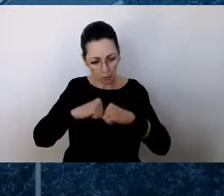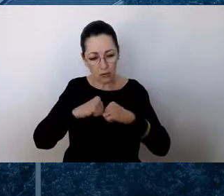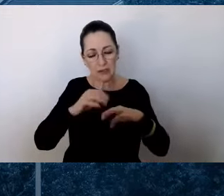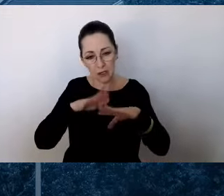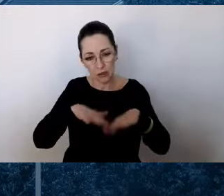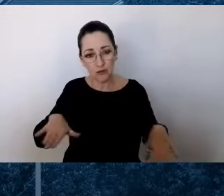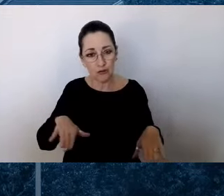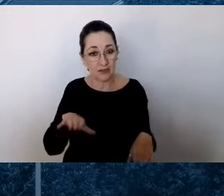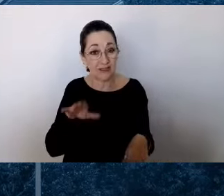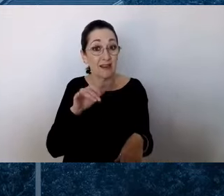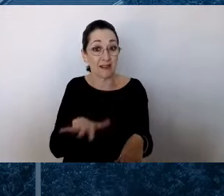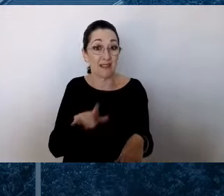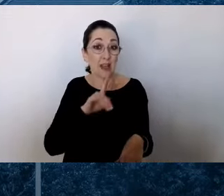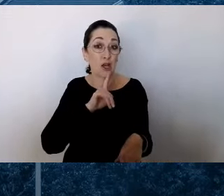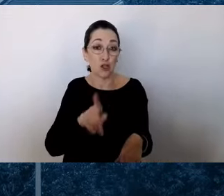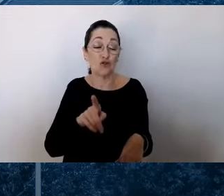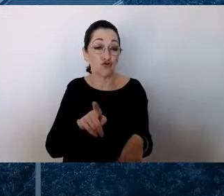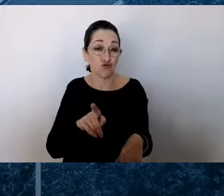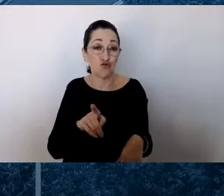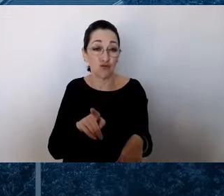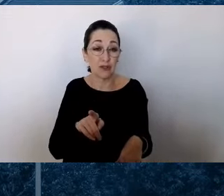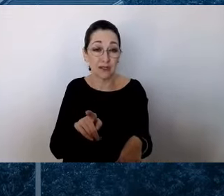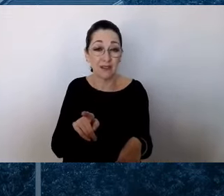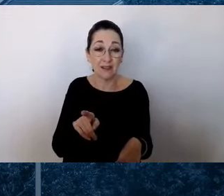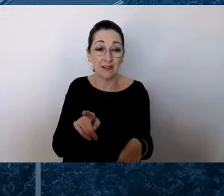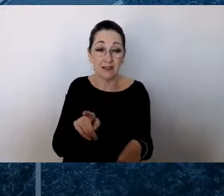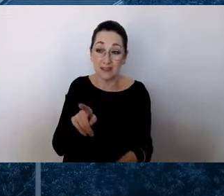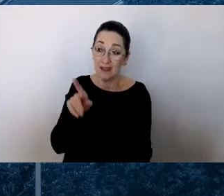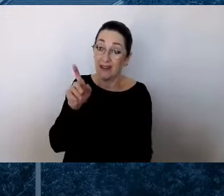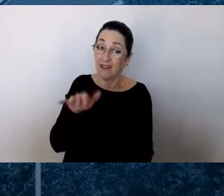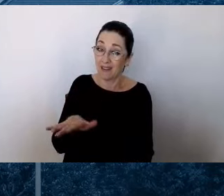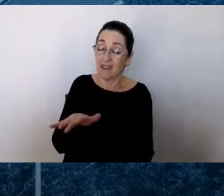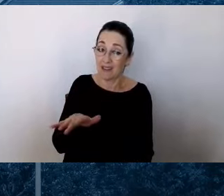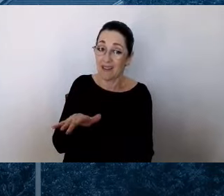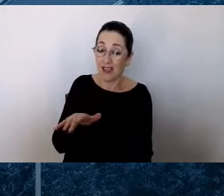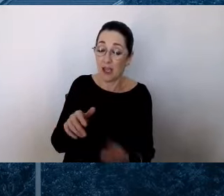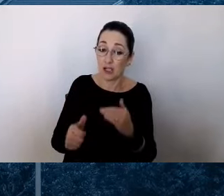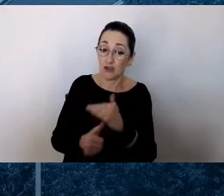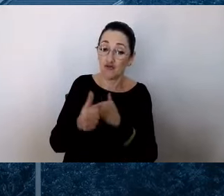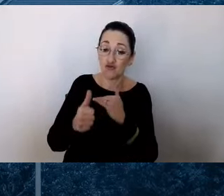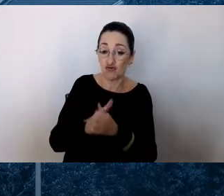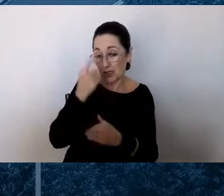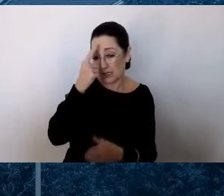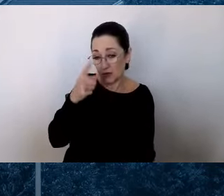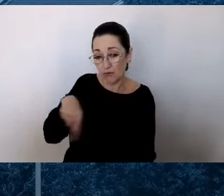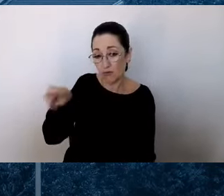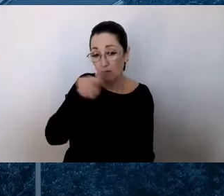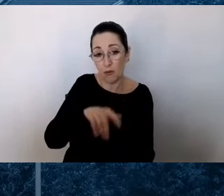information that's really putting pregnant women and their children at risk.